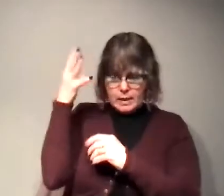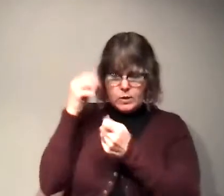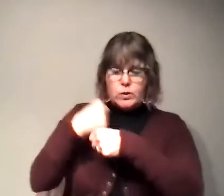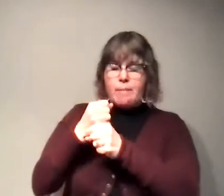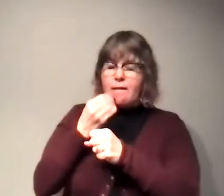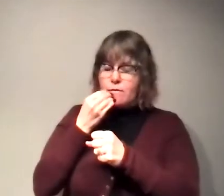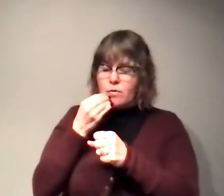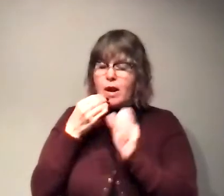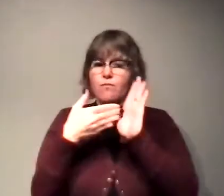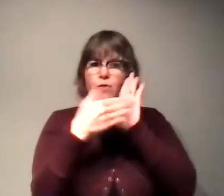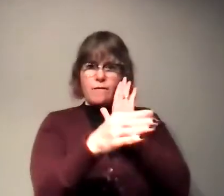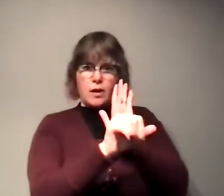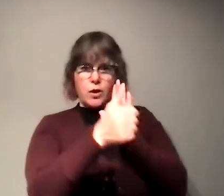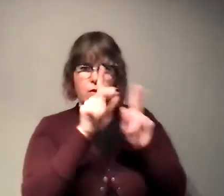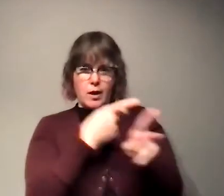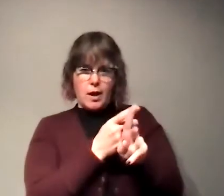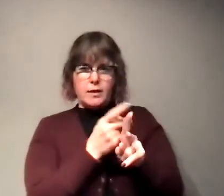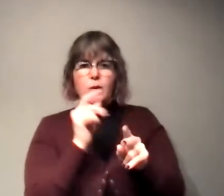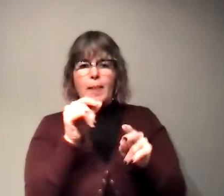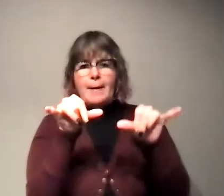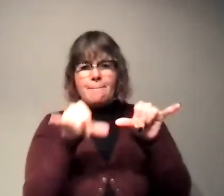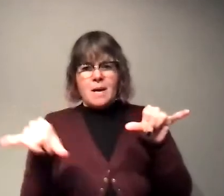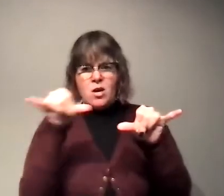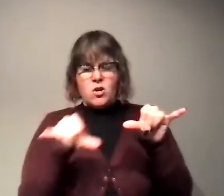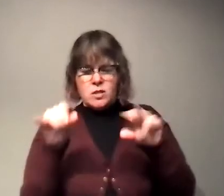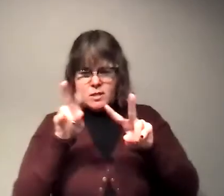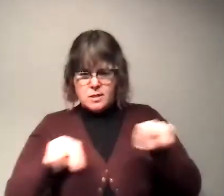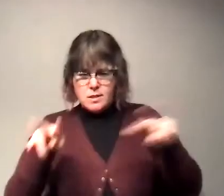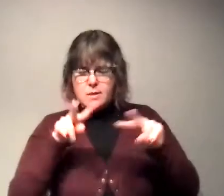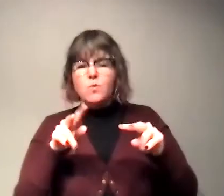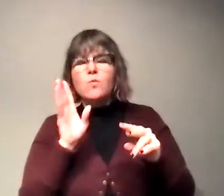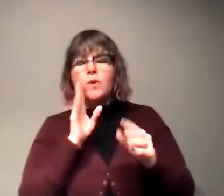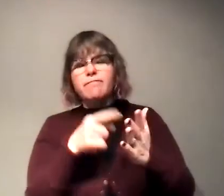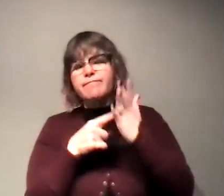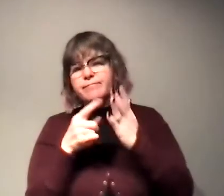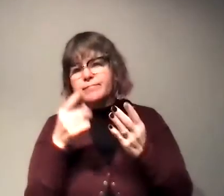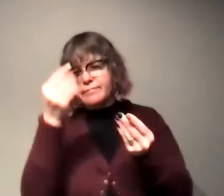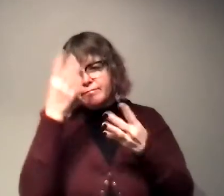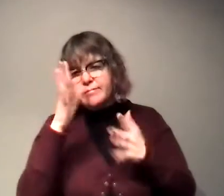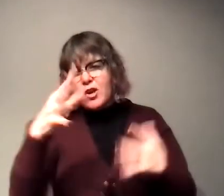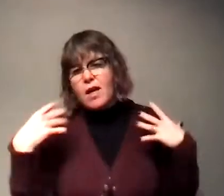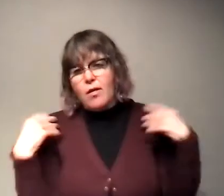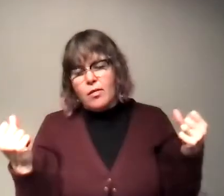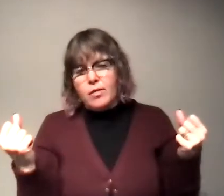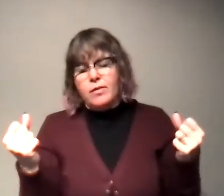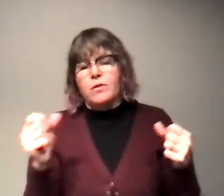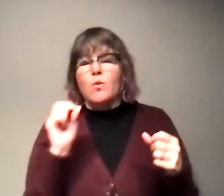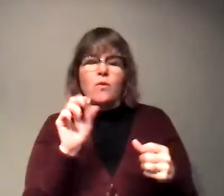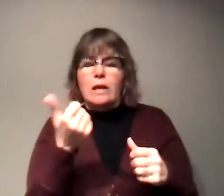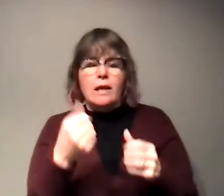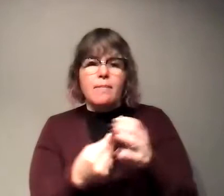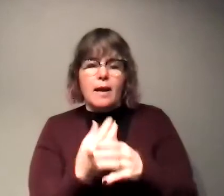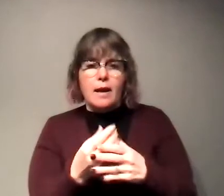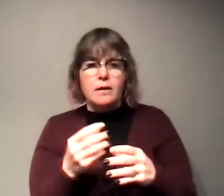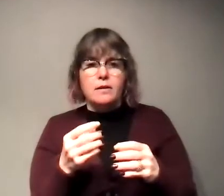other types. And so we can use that pattern to try to look at the health of the tree or other plant and figure out if it's showing a